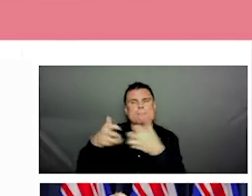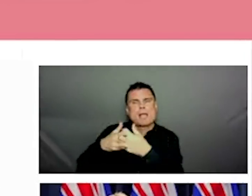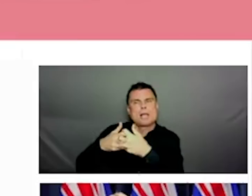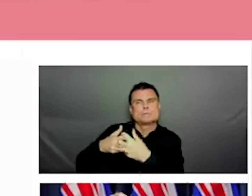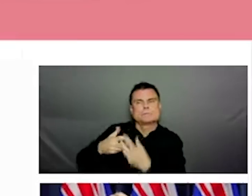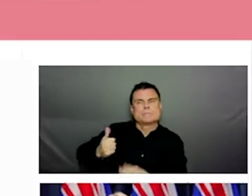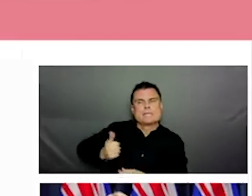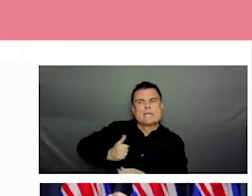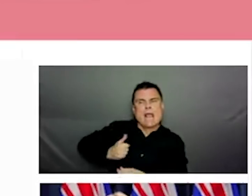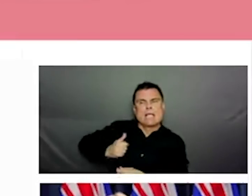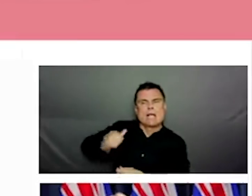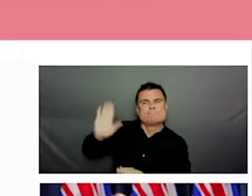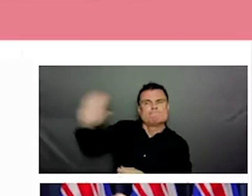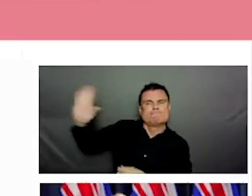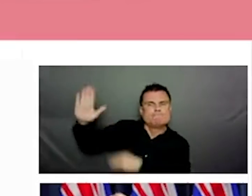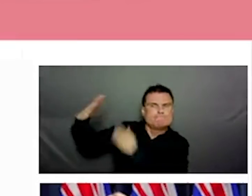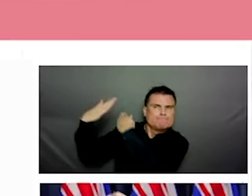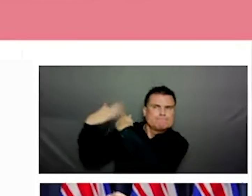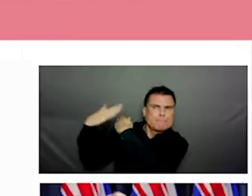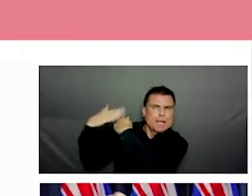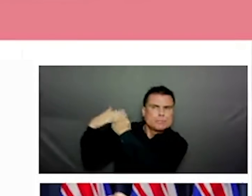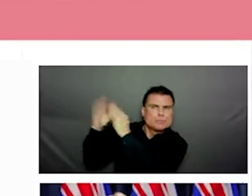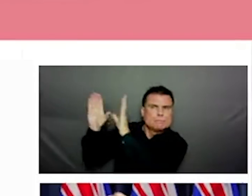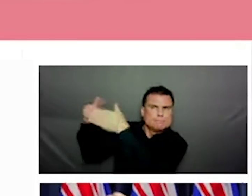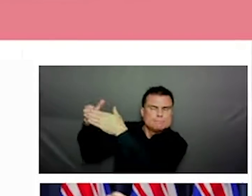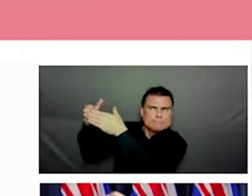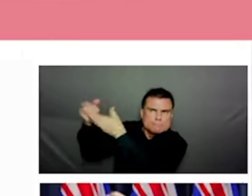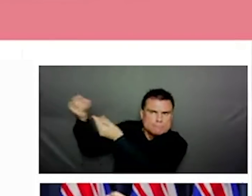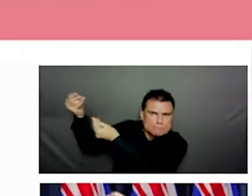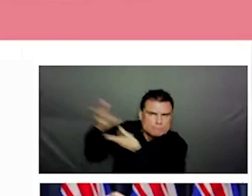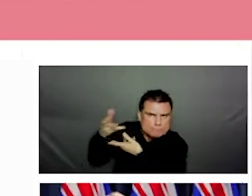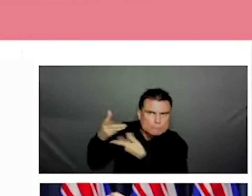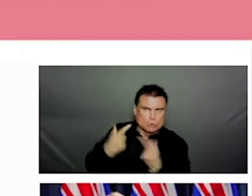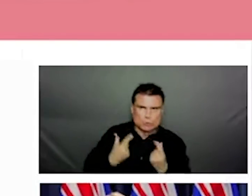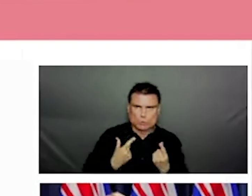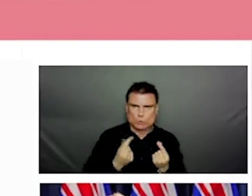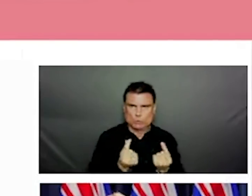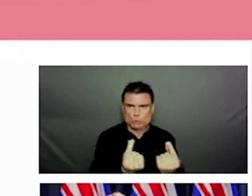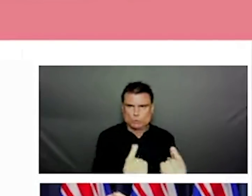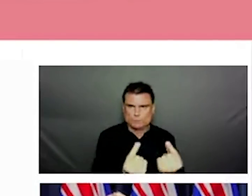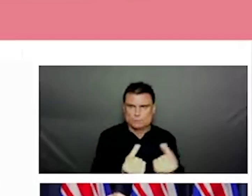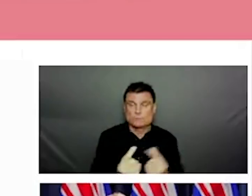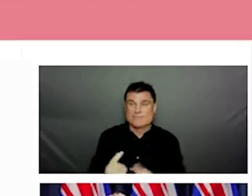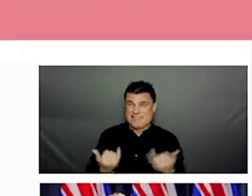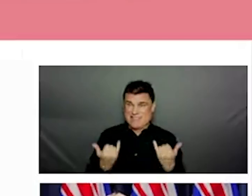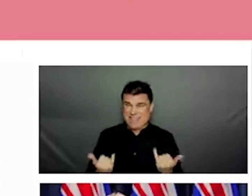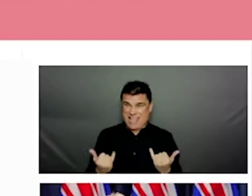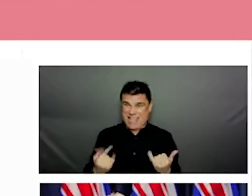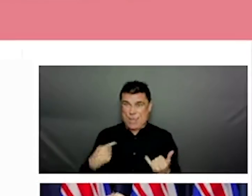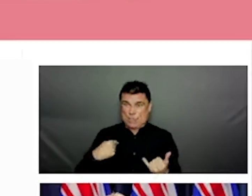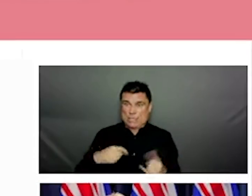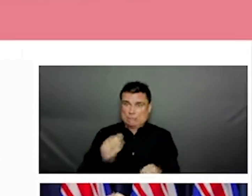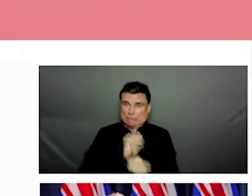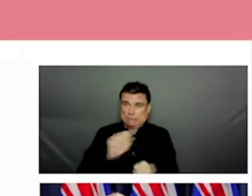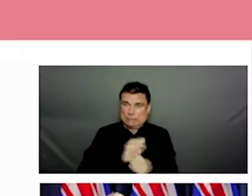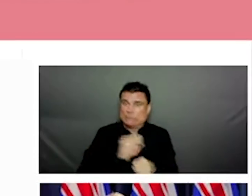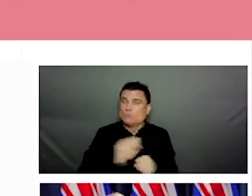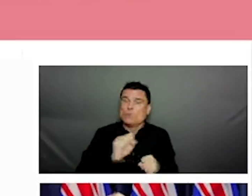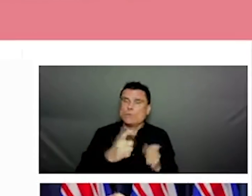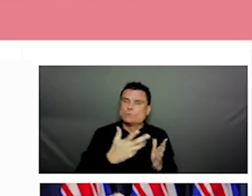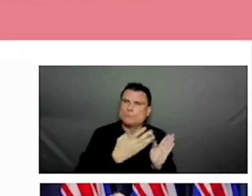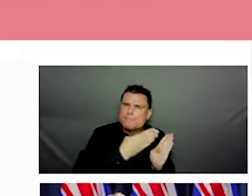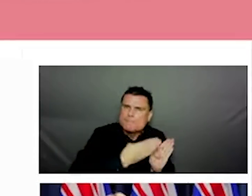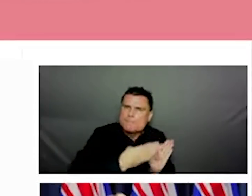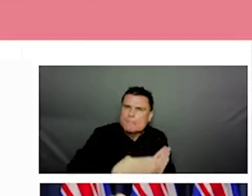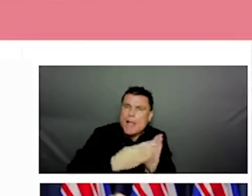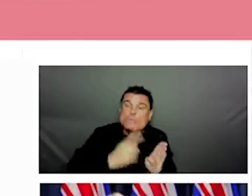of this year. We are now working through what those details will look like, and we will be presenting near the end of January